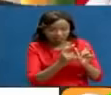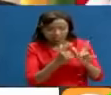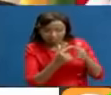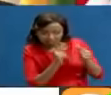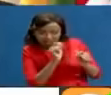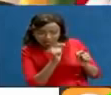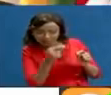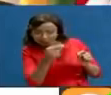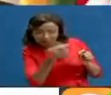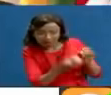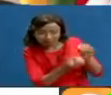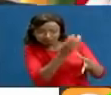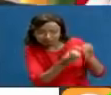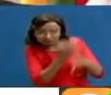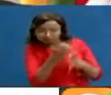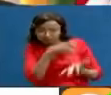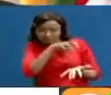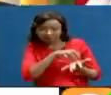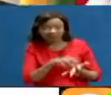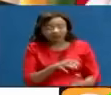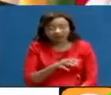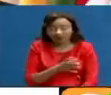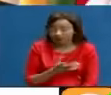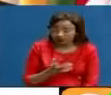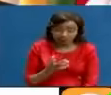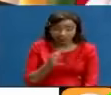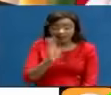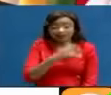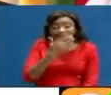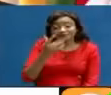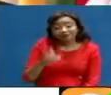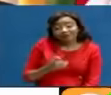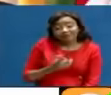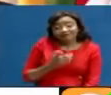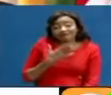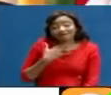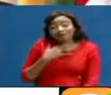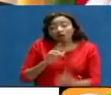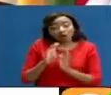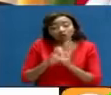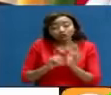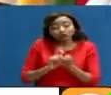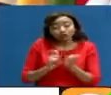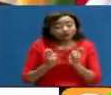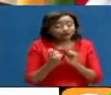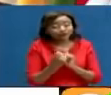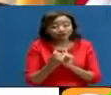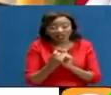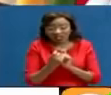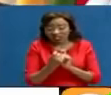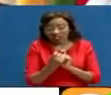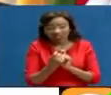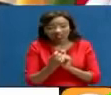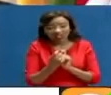don't know, create some positions. You know, this thing about changing the Constitution is very